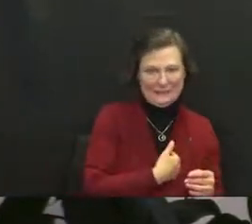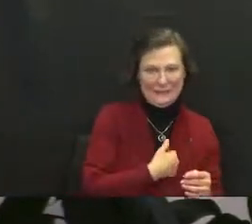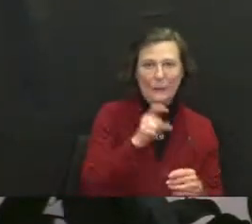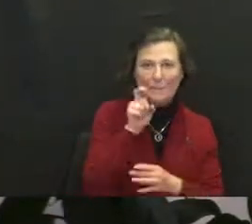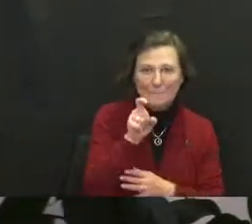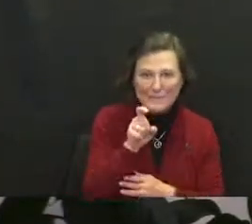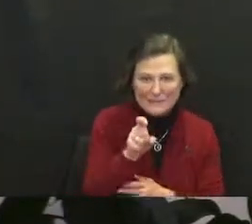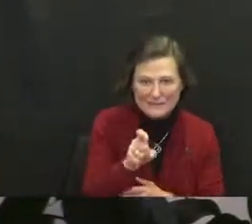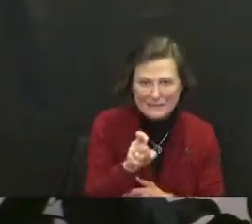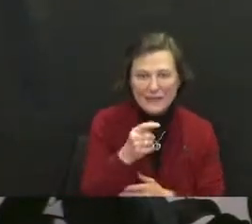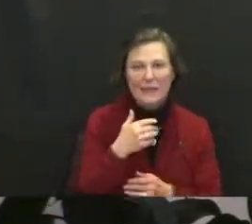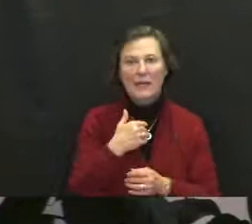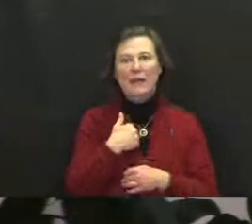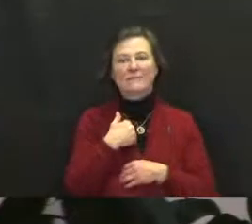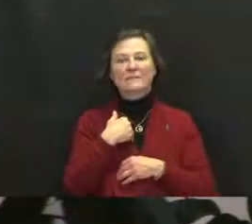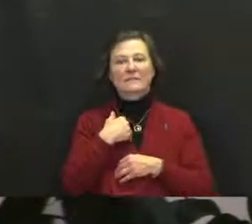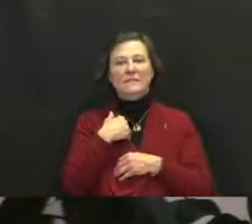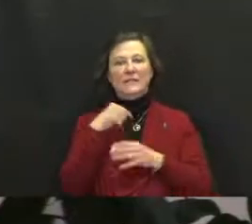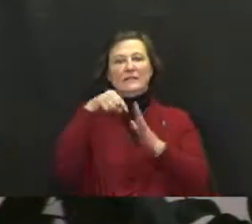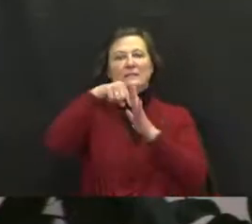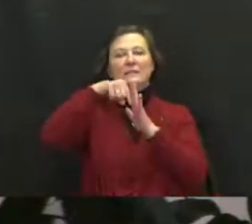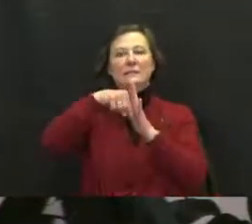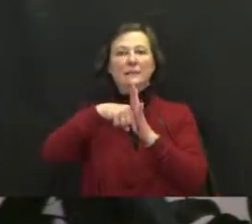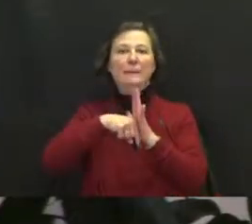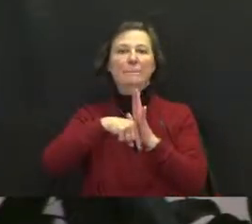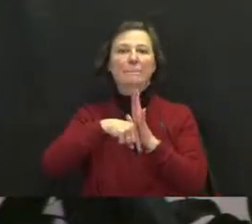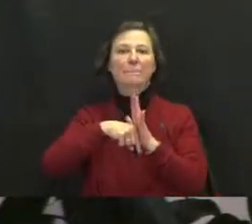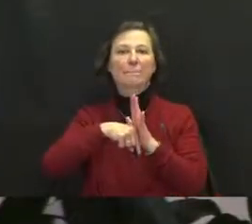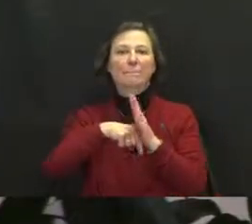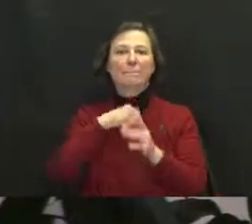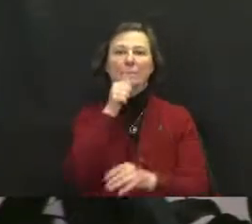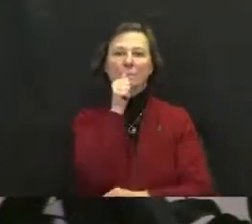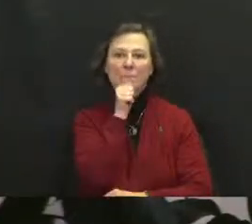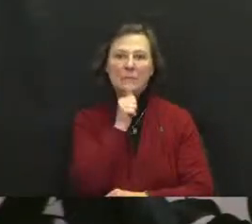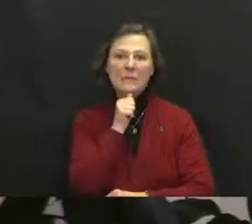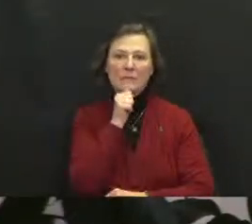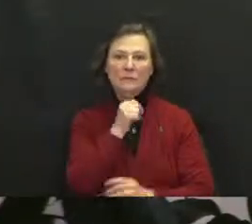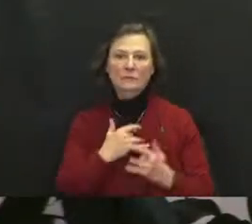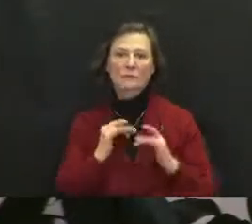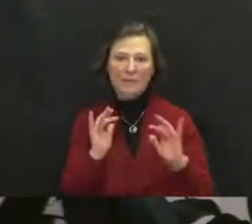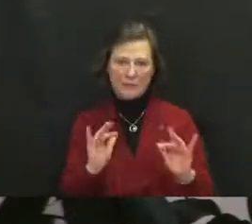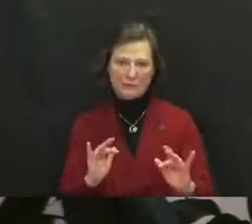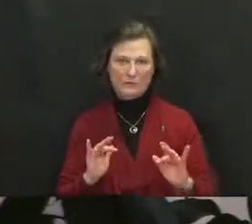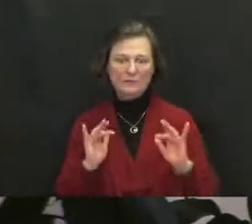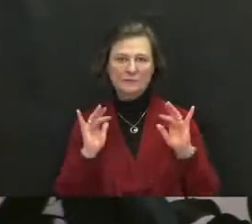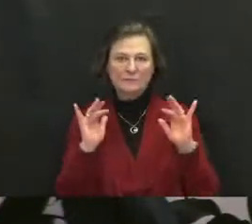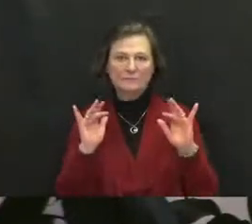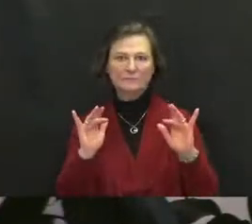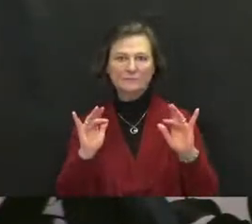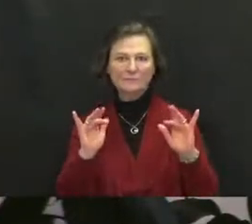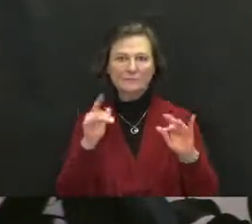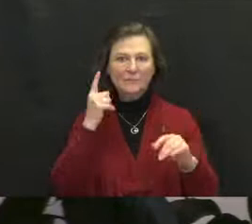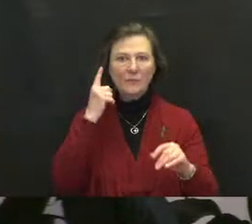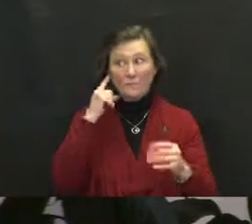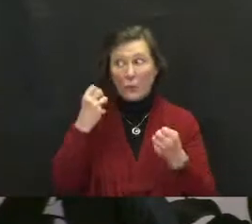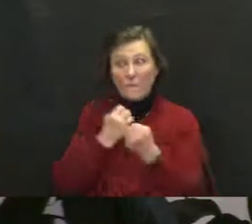must have a deep, patient compassion for the fears of